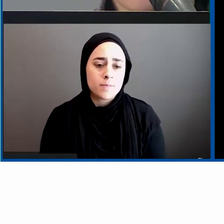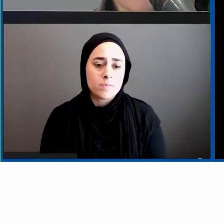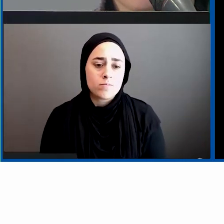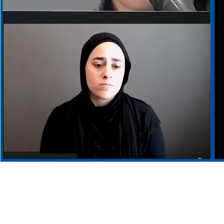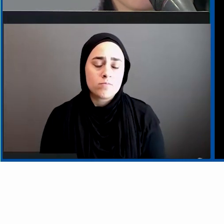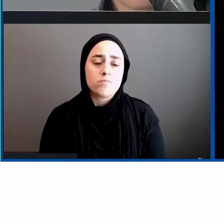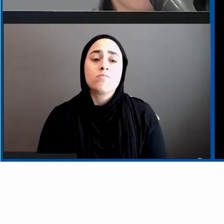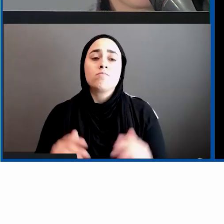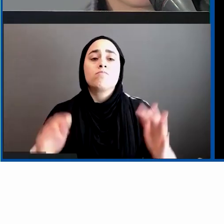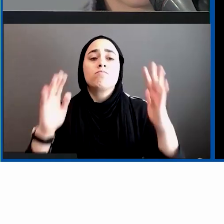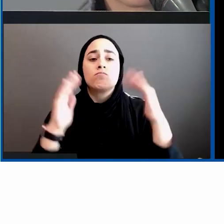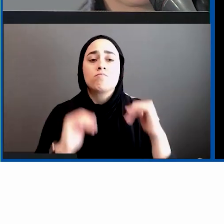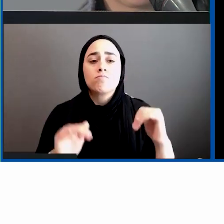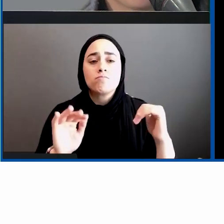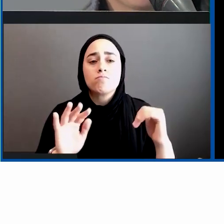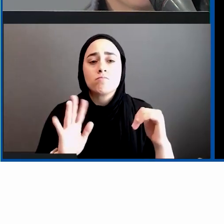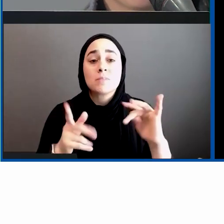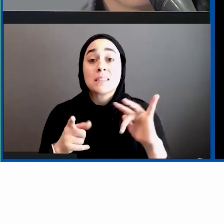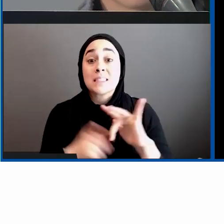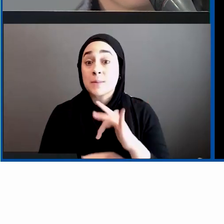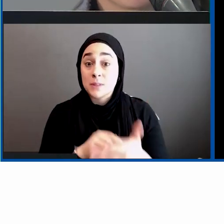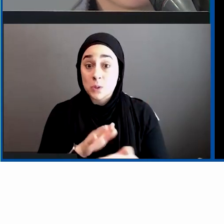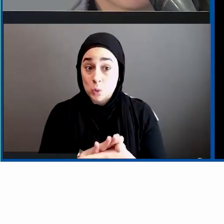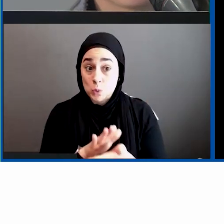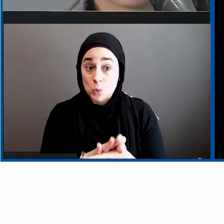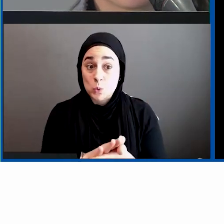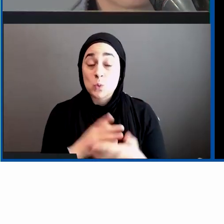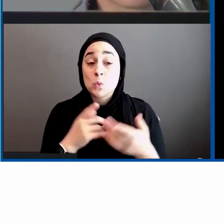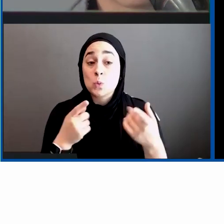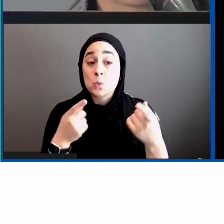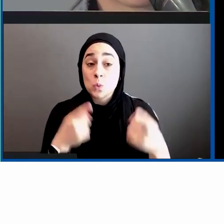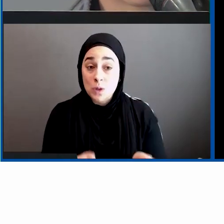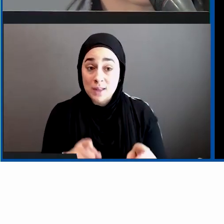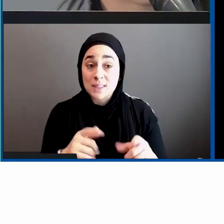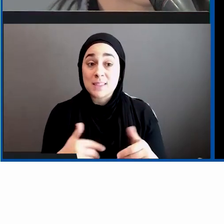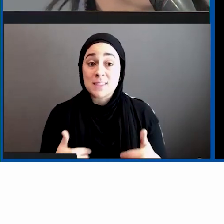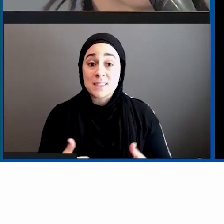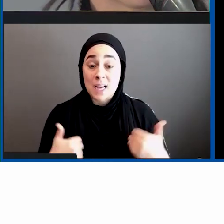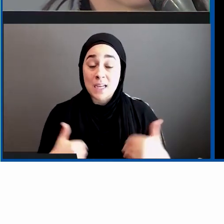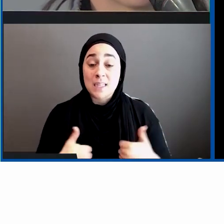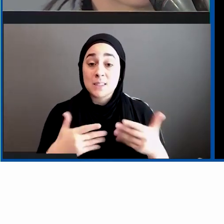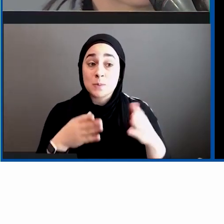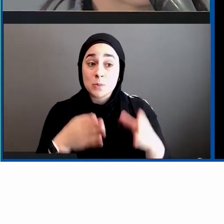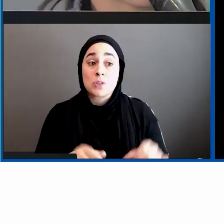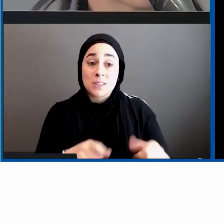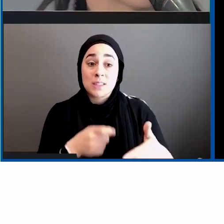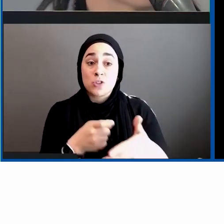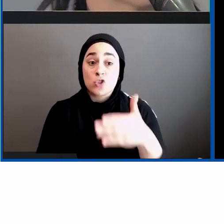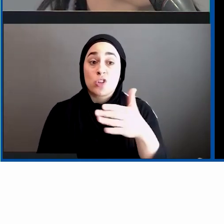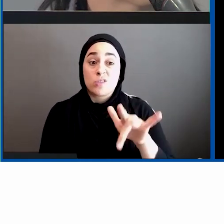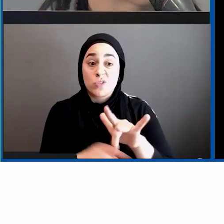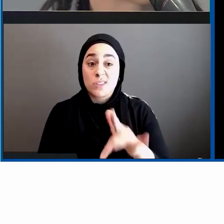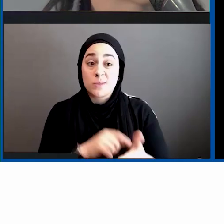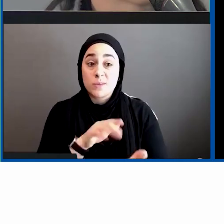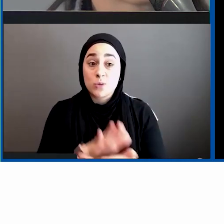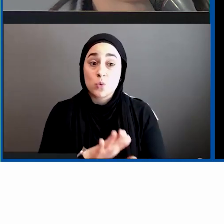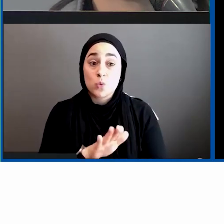And the next one is around skipping school. When can a young person be charged for skipping school? Truancy.